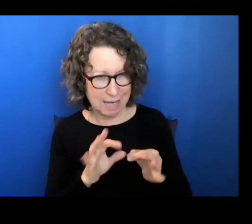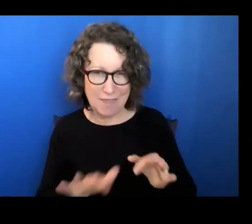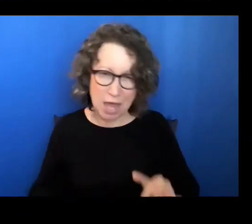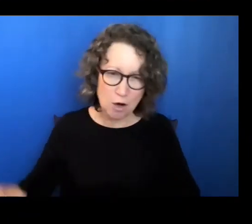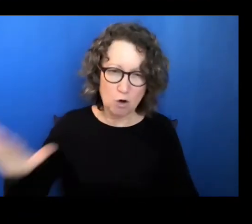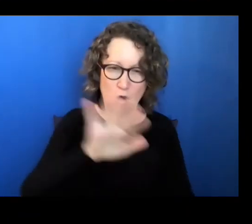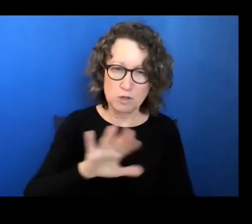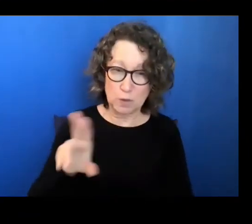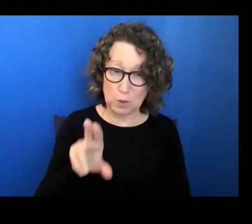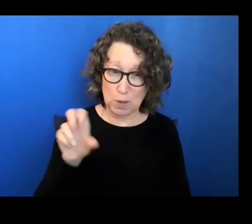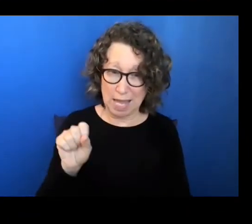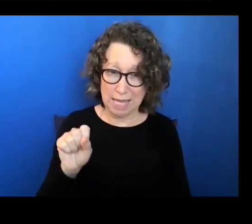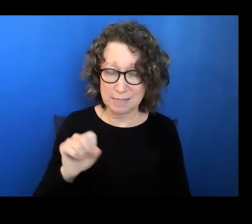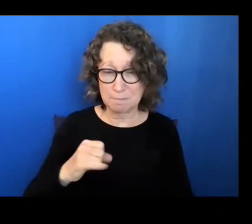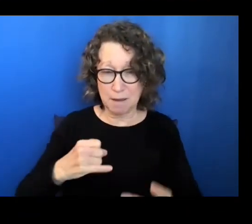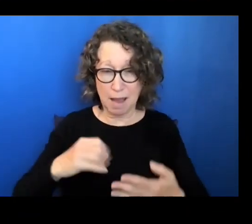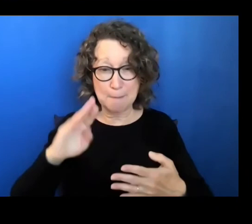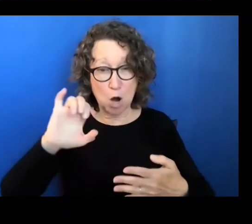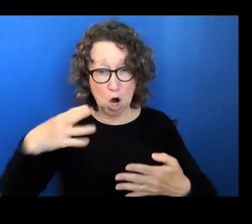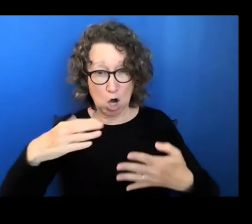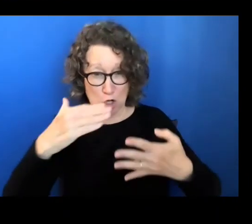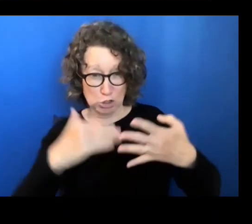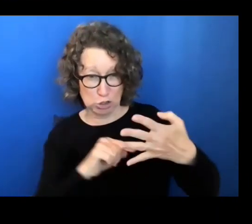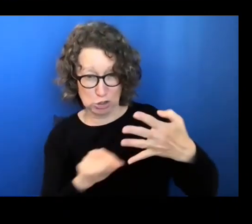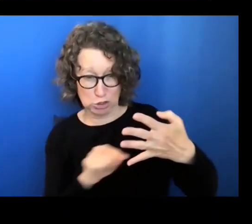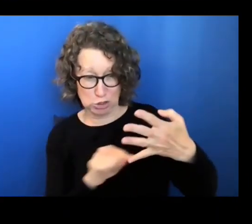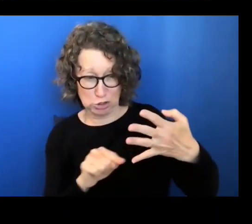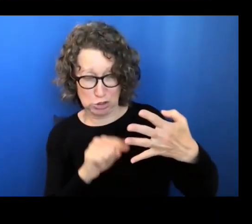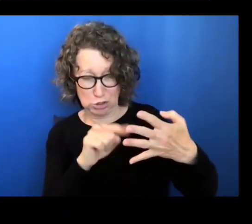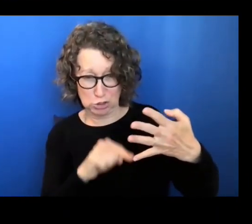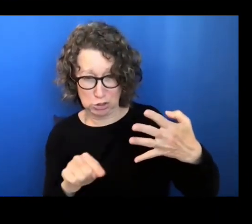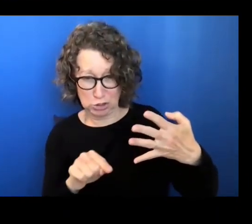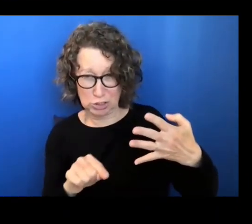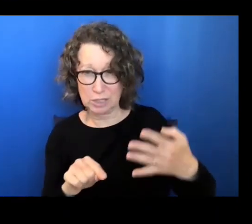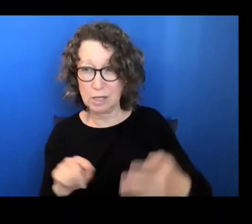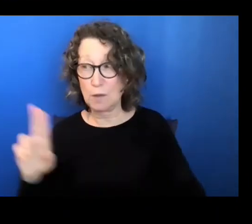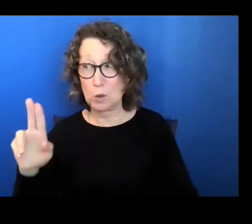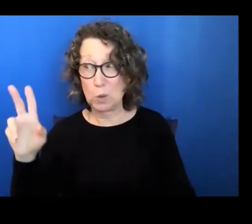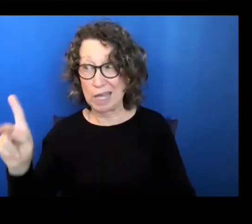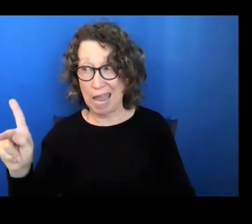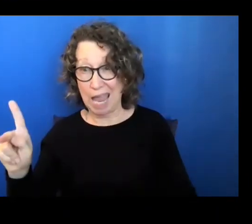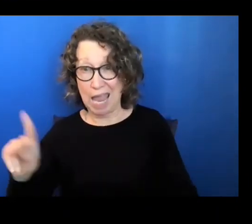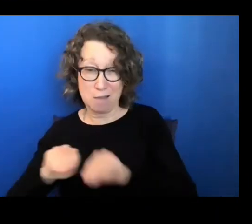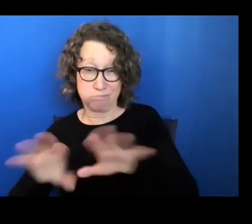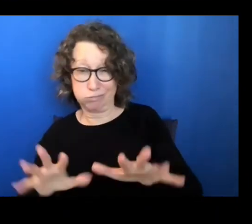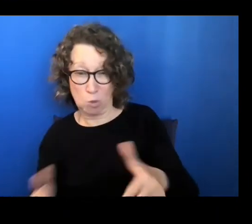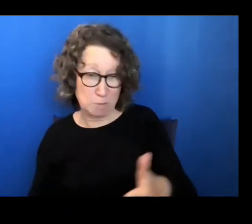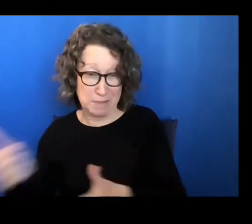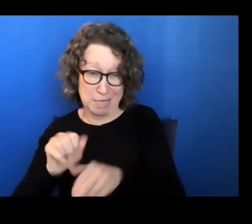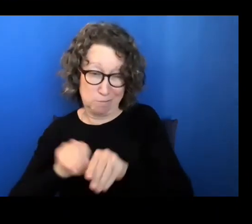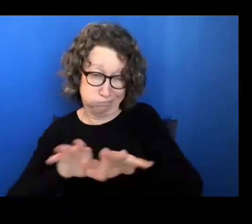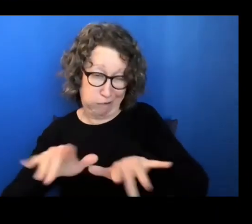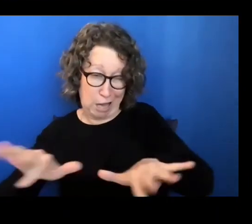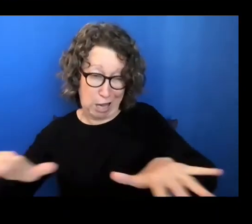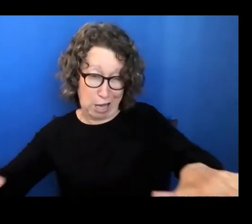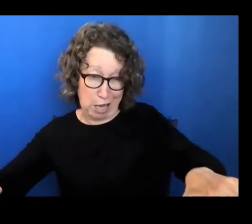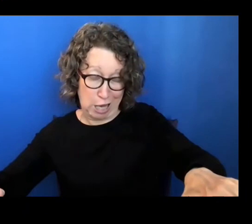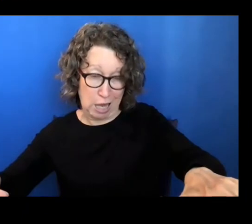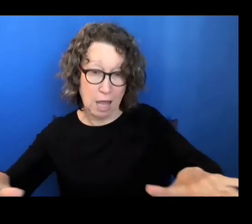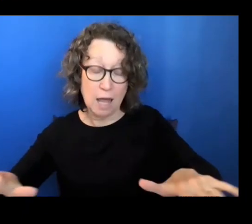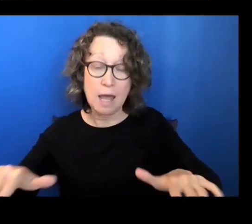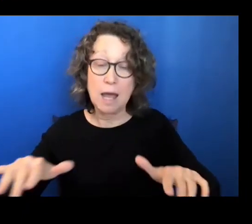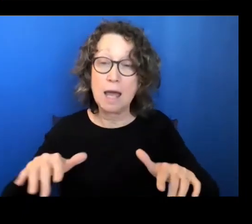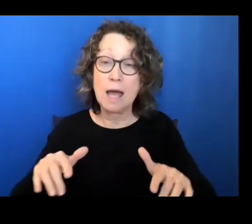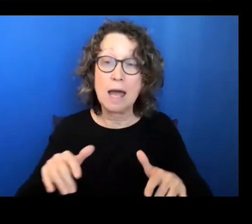country by end of March, and the UK variant would be the dominating strain. That has